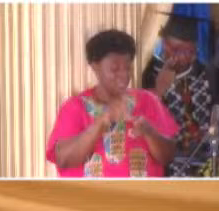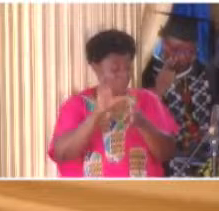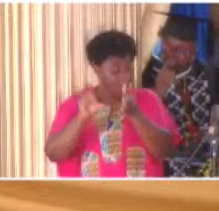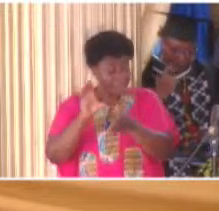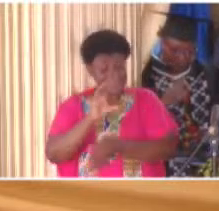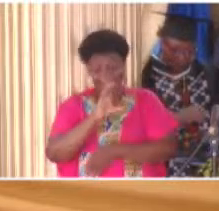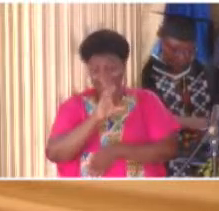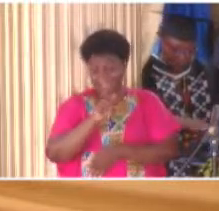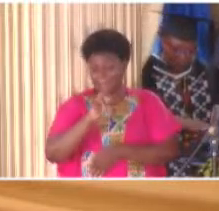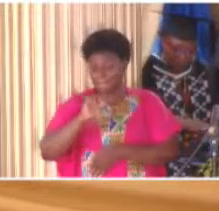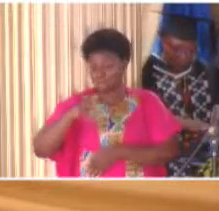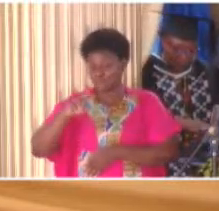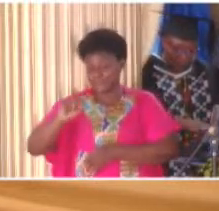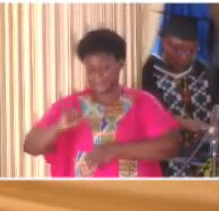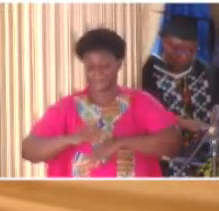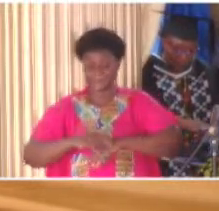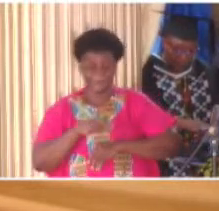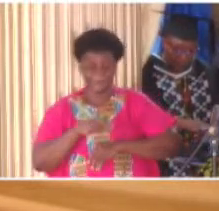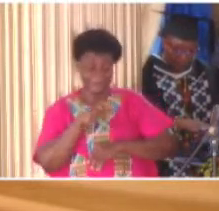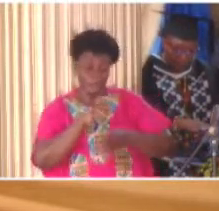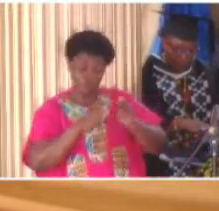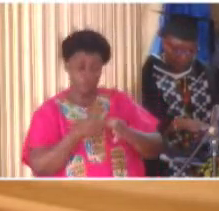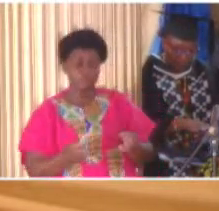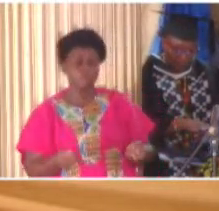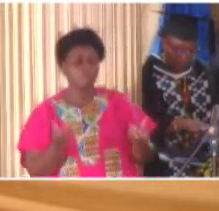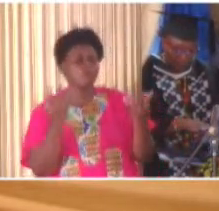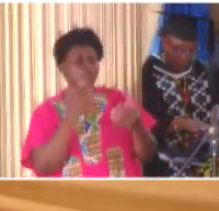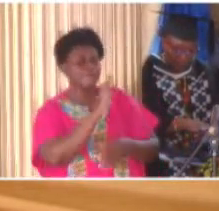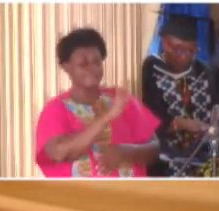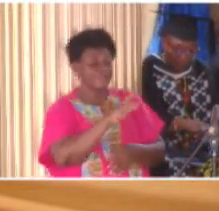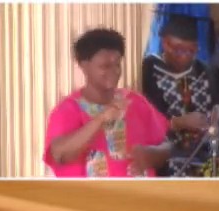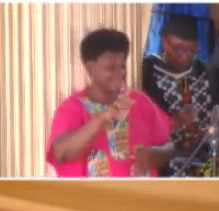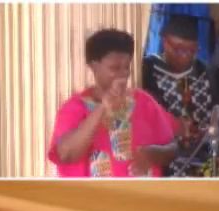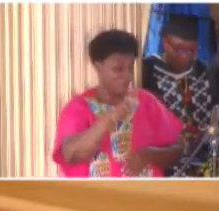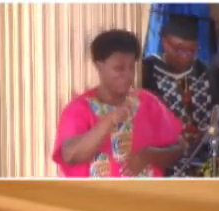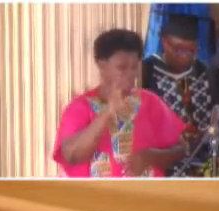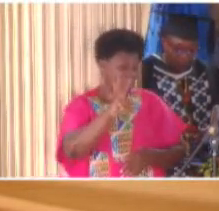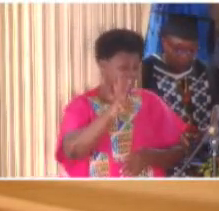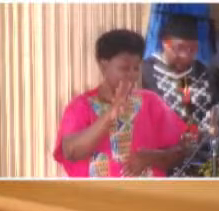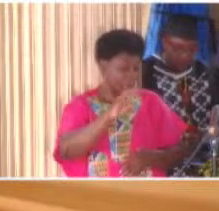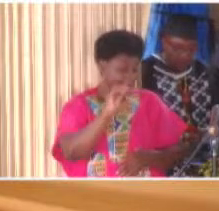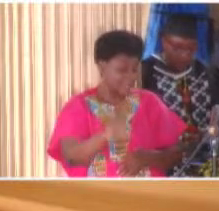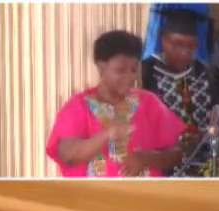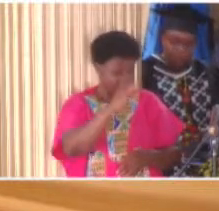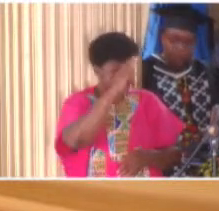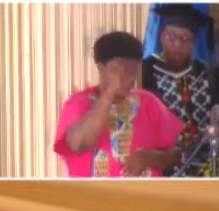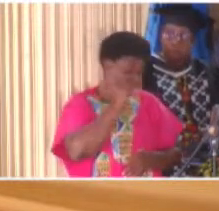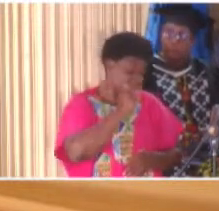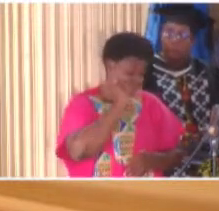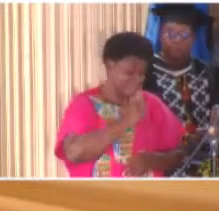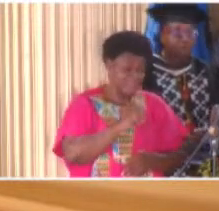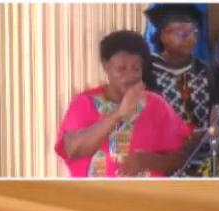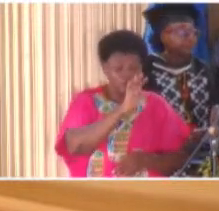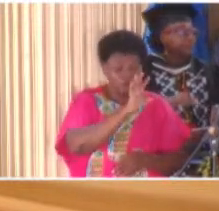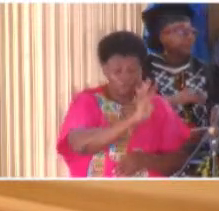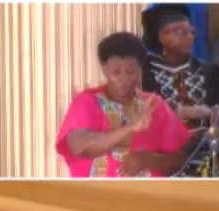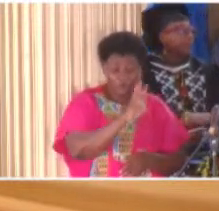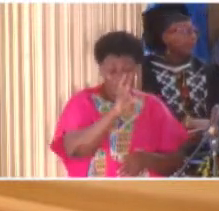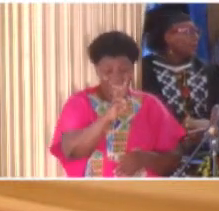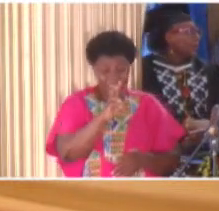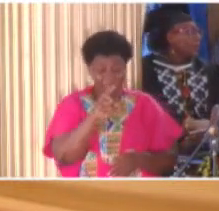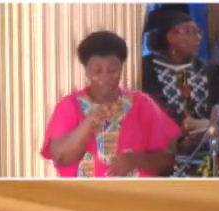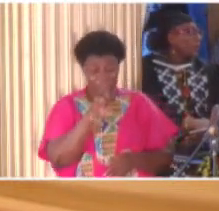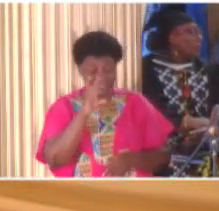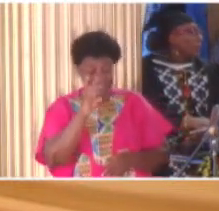campuses. This number is made up of 53.4% females and 46.6%